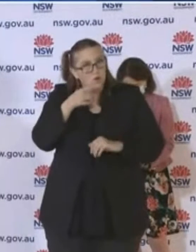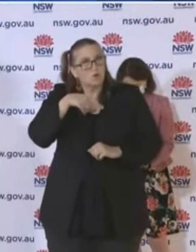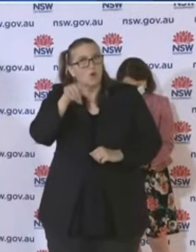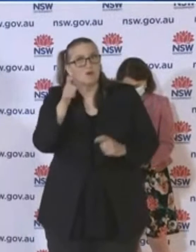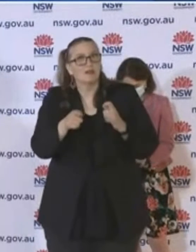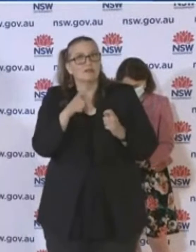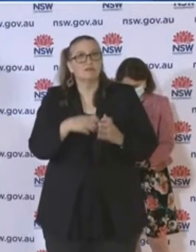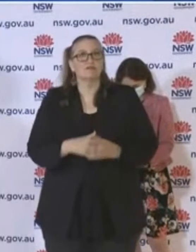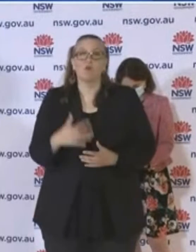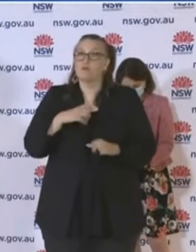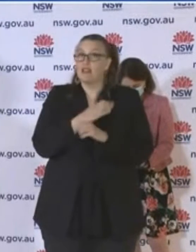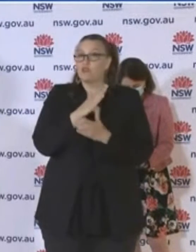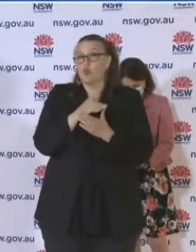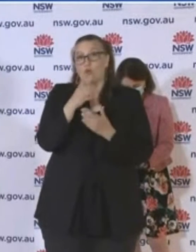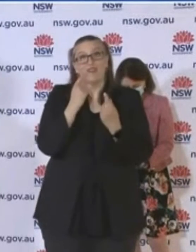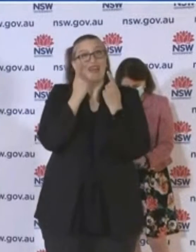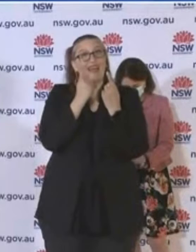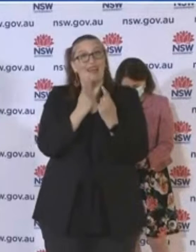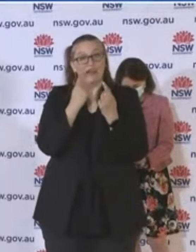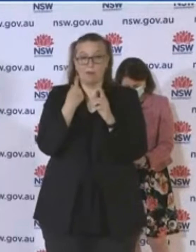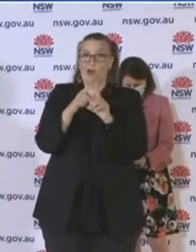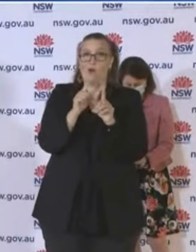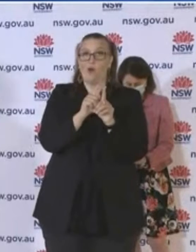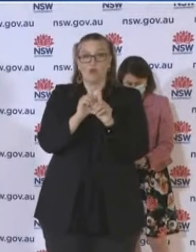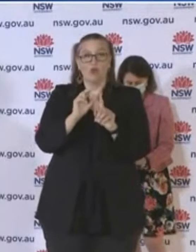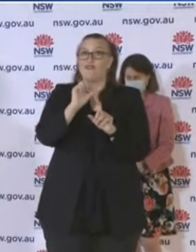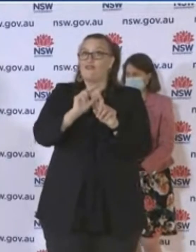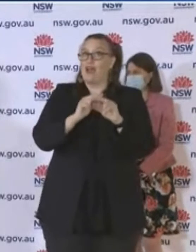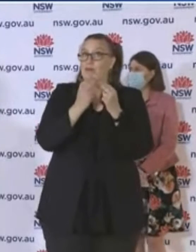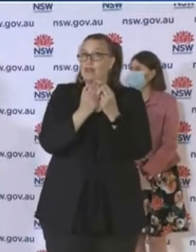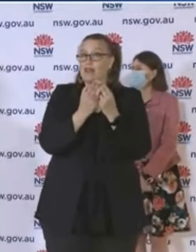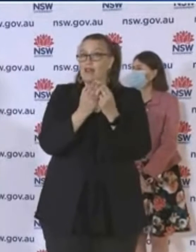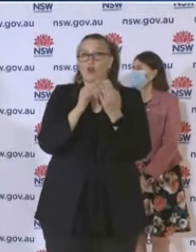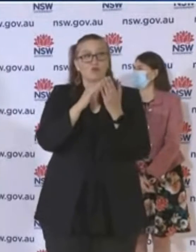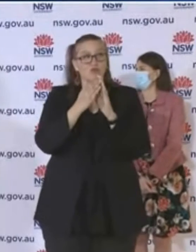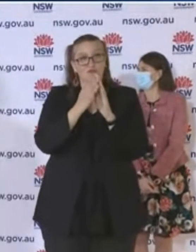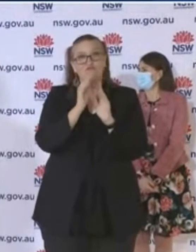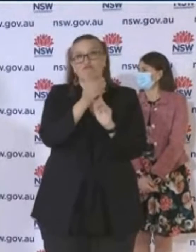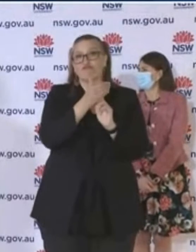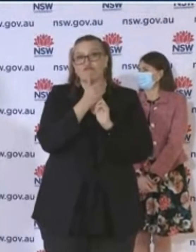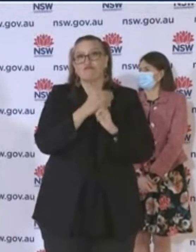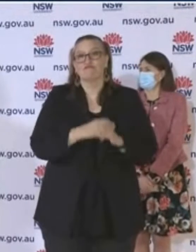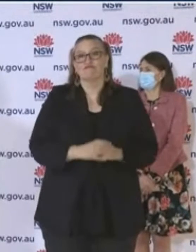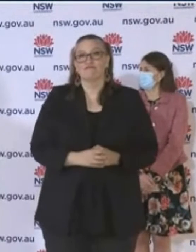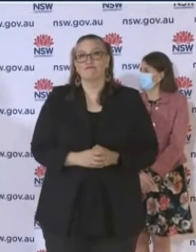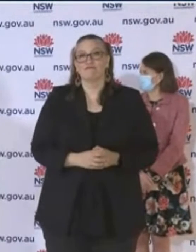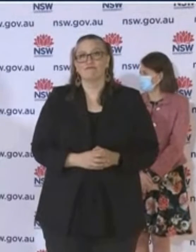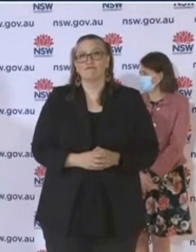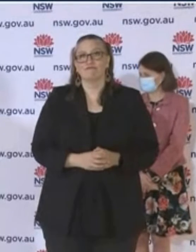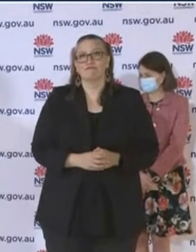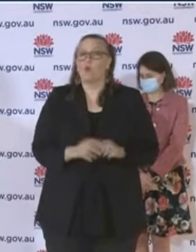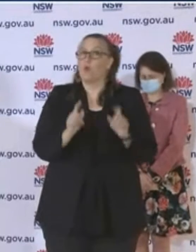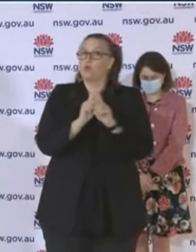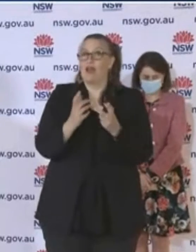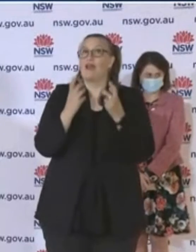but also your family and community are protected if you do happen to have COVID. We've also seen positive tests in Toukley on the